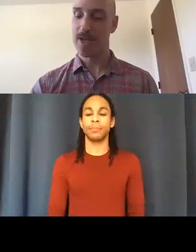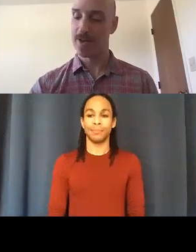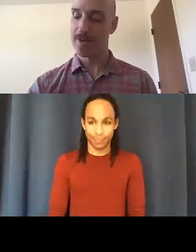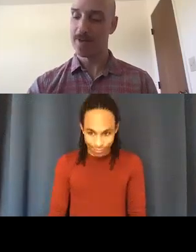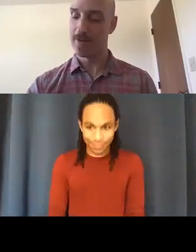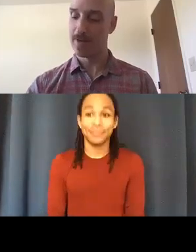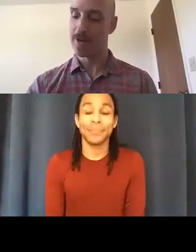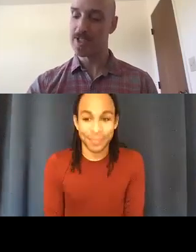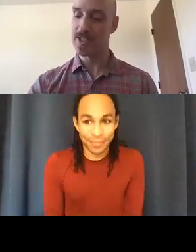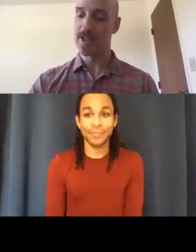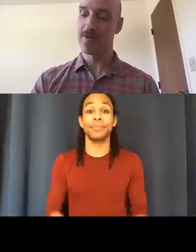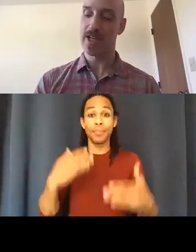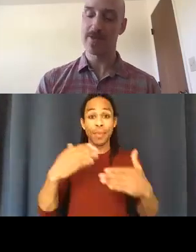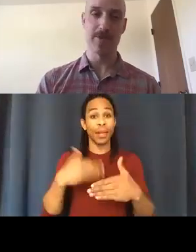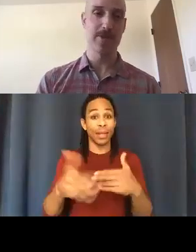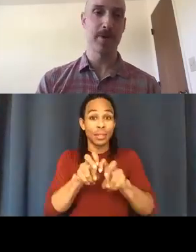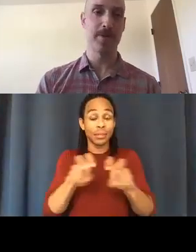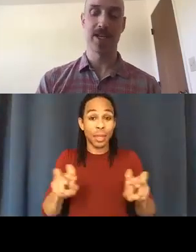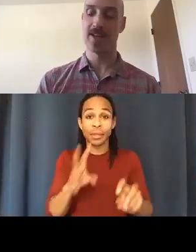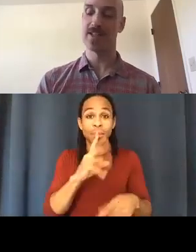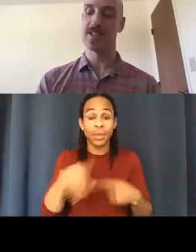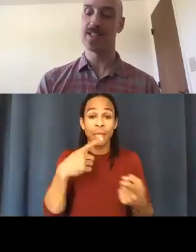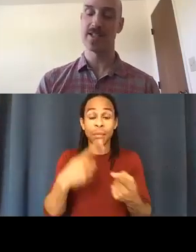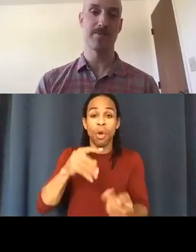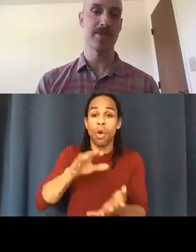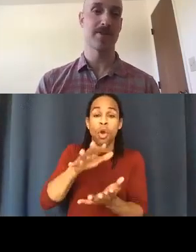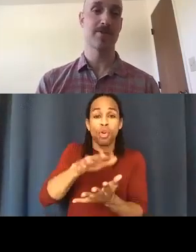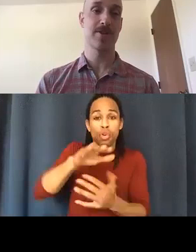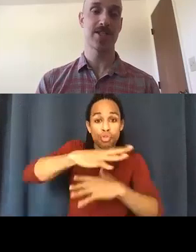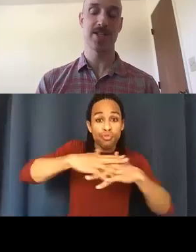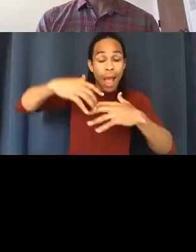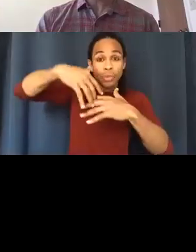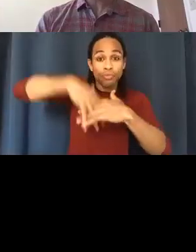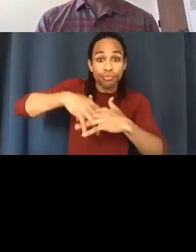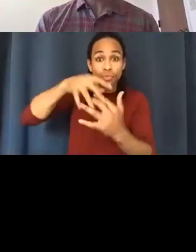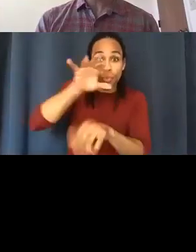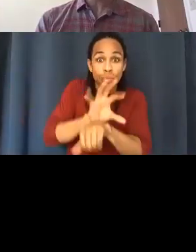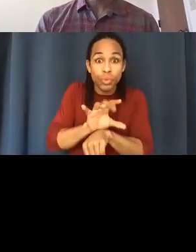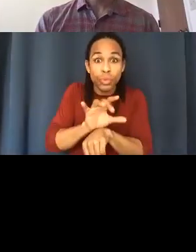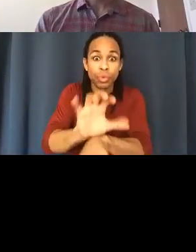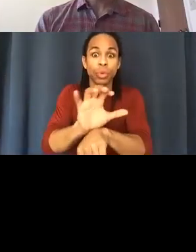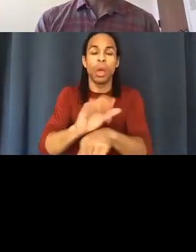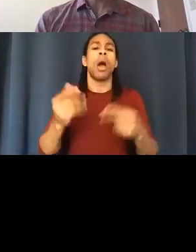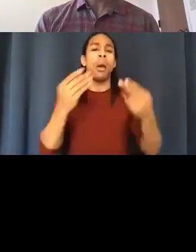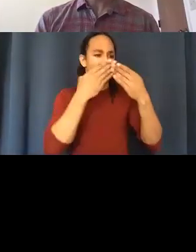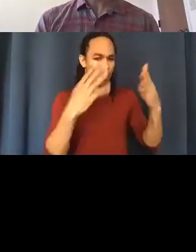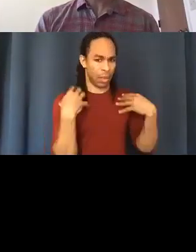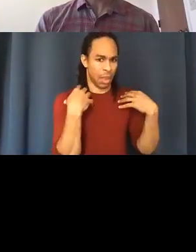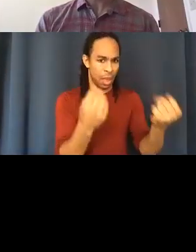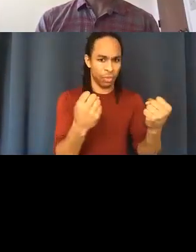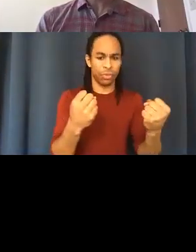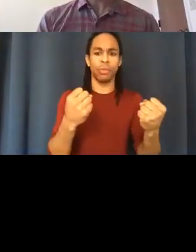next panel focuses on grassroots public health systems creation and strengthening. And the first